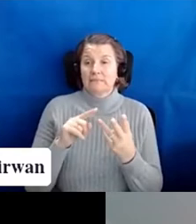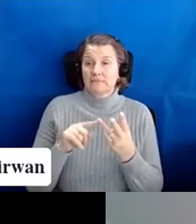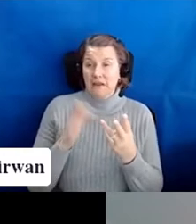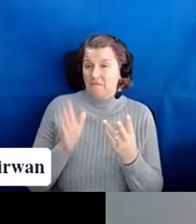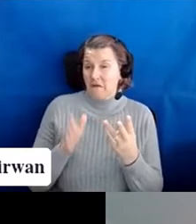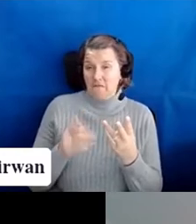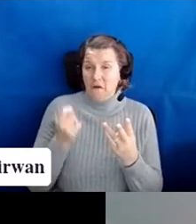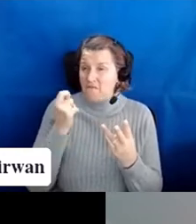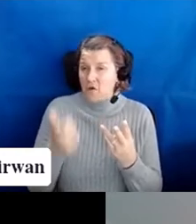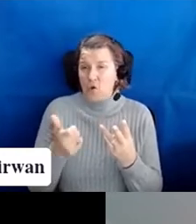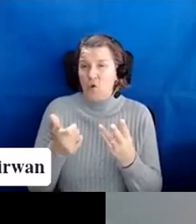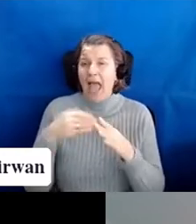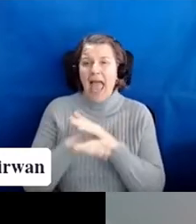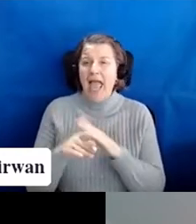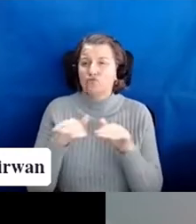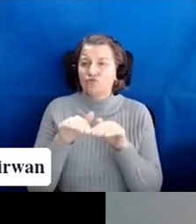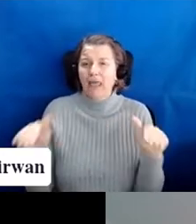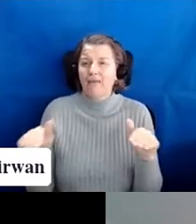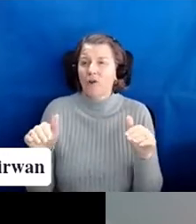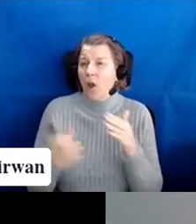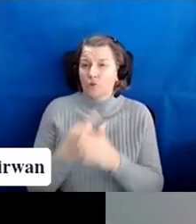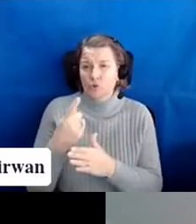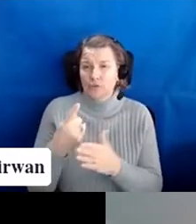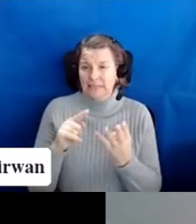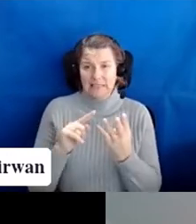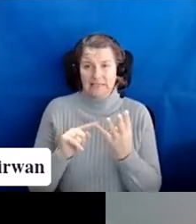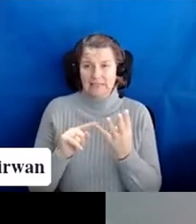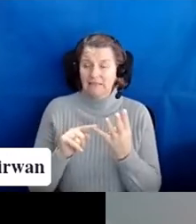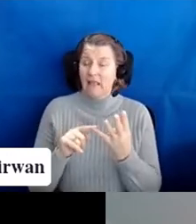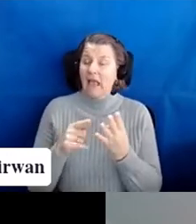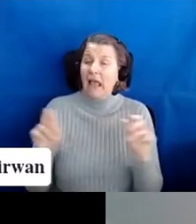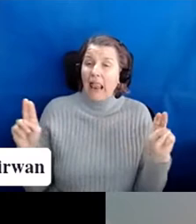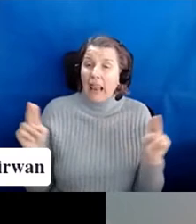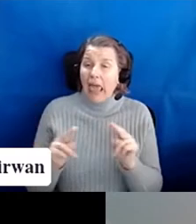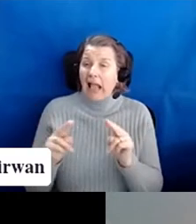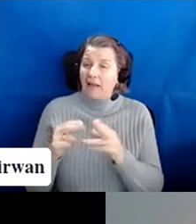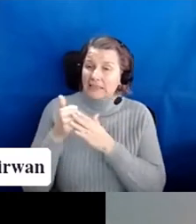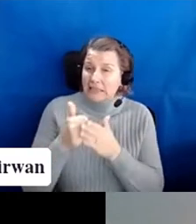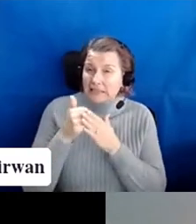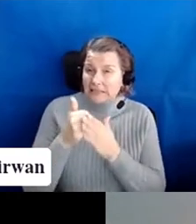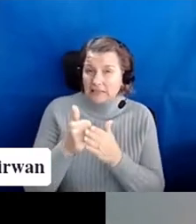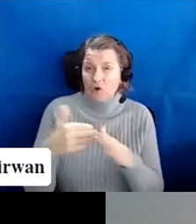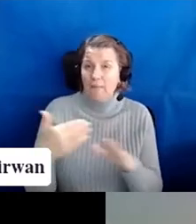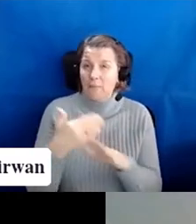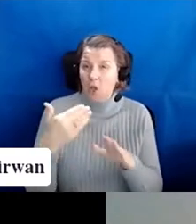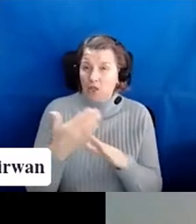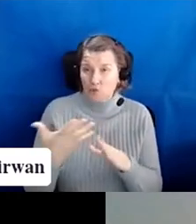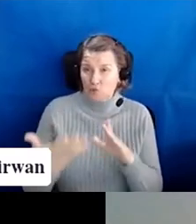entry-level opportunities for non-graduates, lack of assistance for public sector employers to take placements